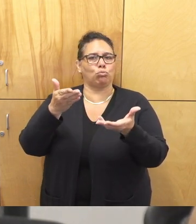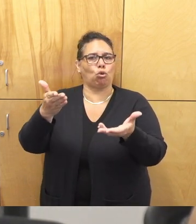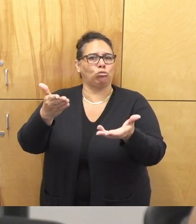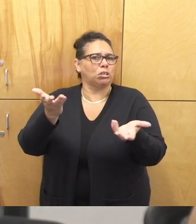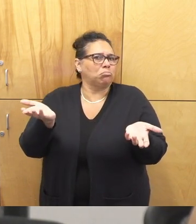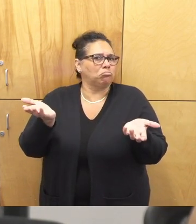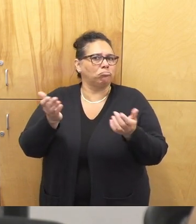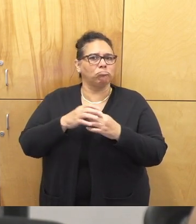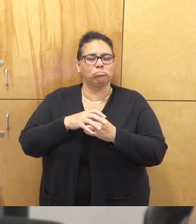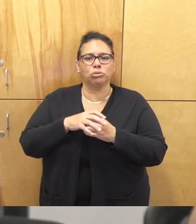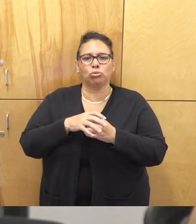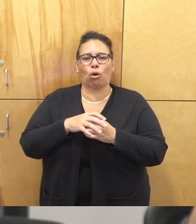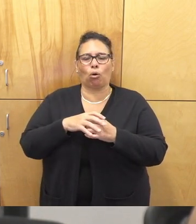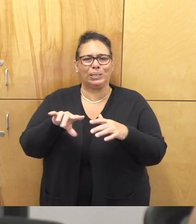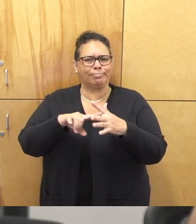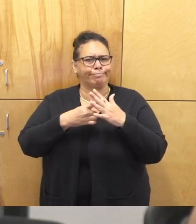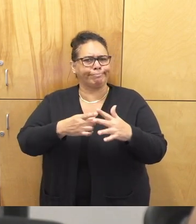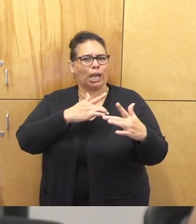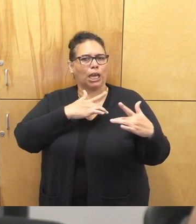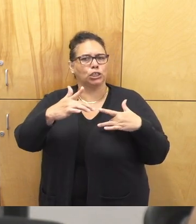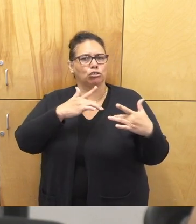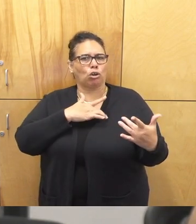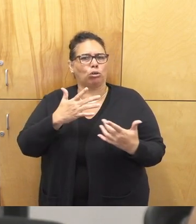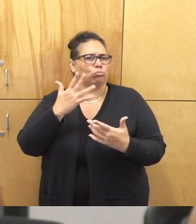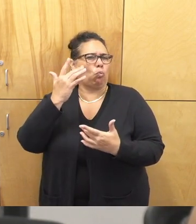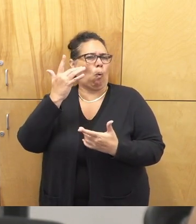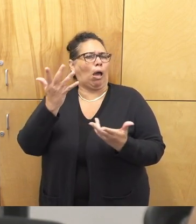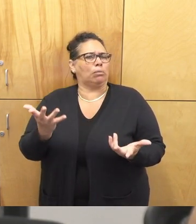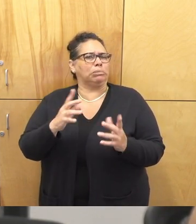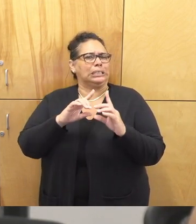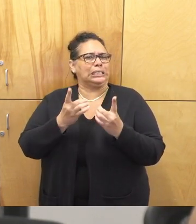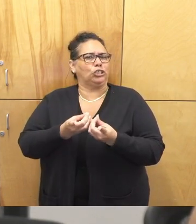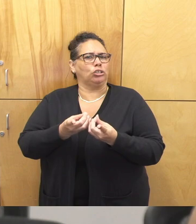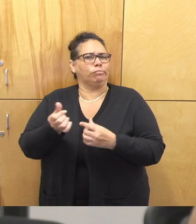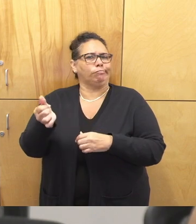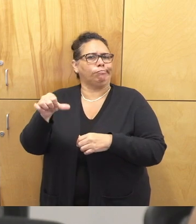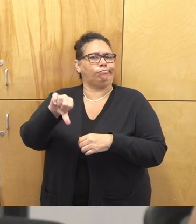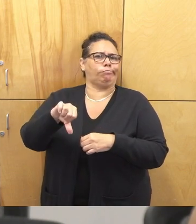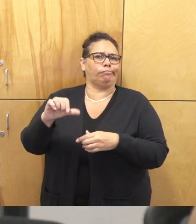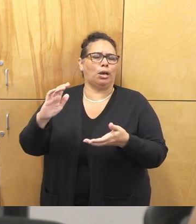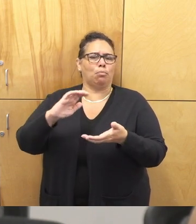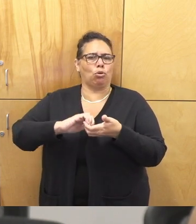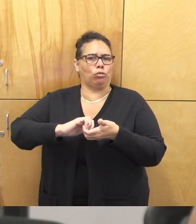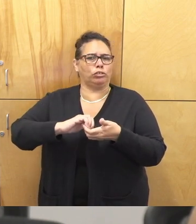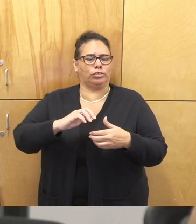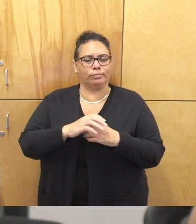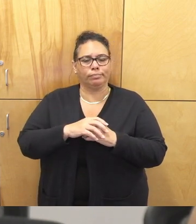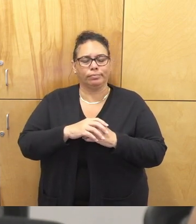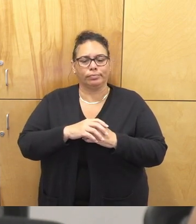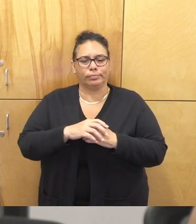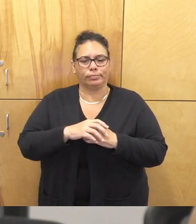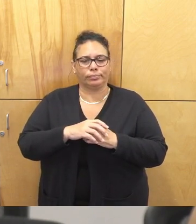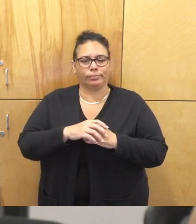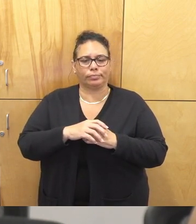had some initial concerns about why the district turned our partnership down. And basically,